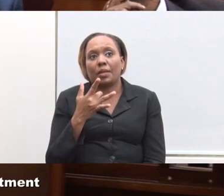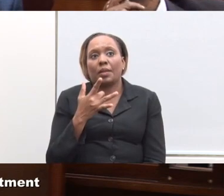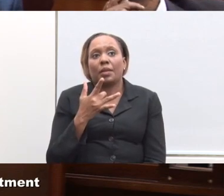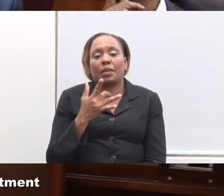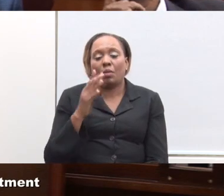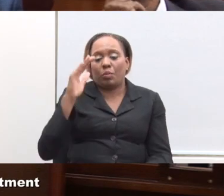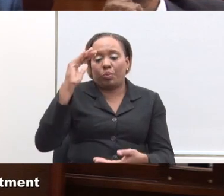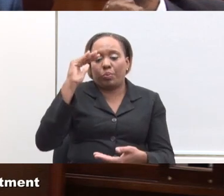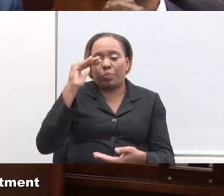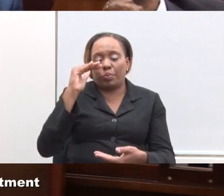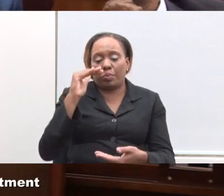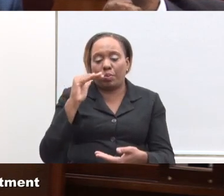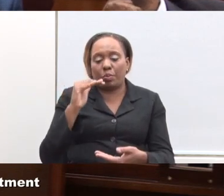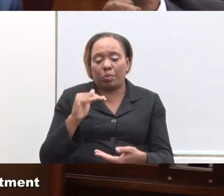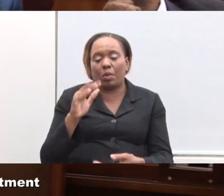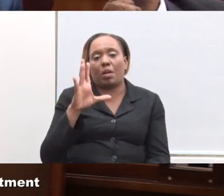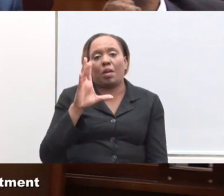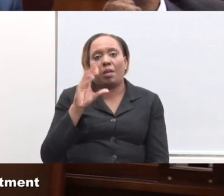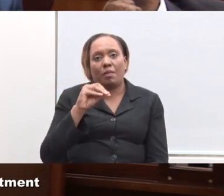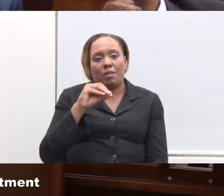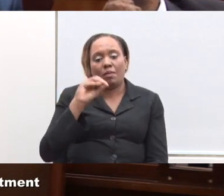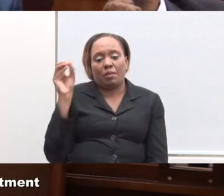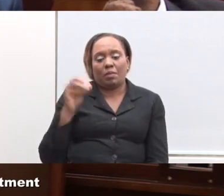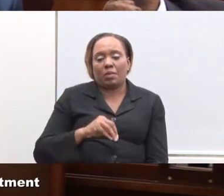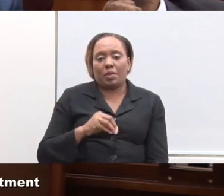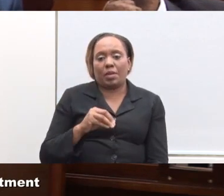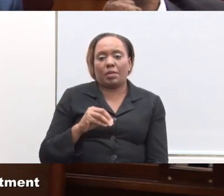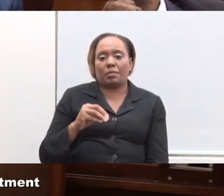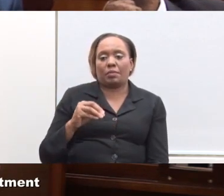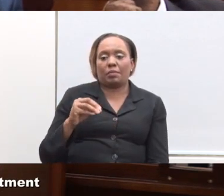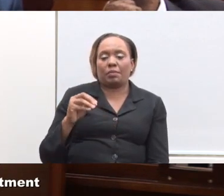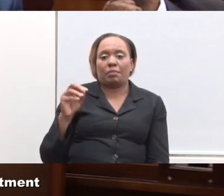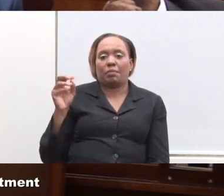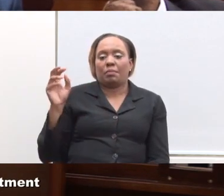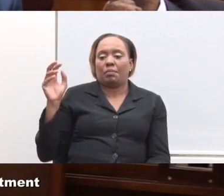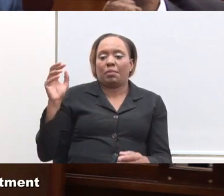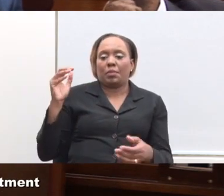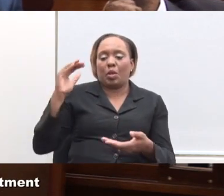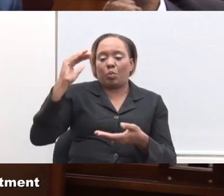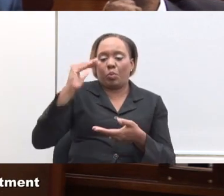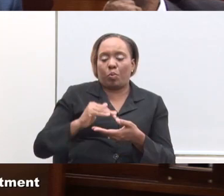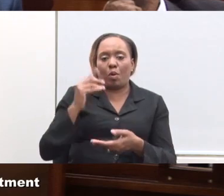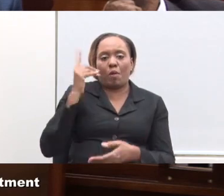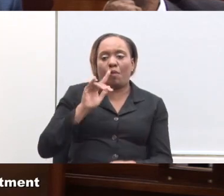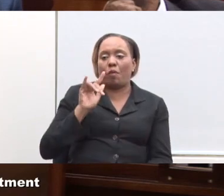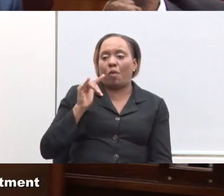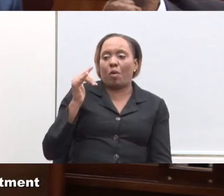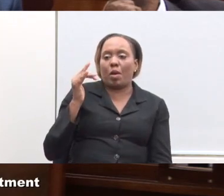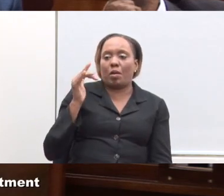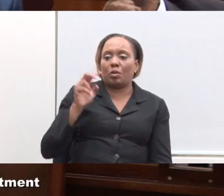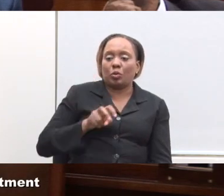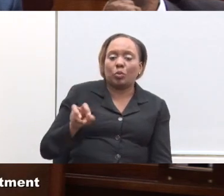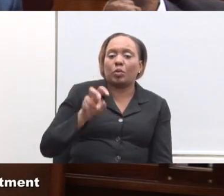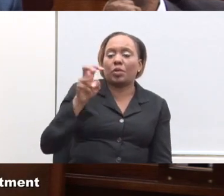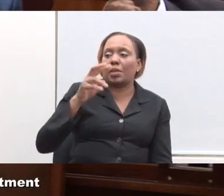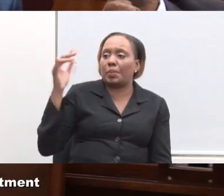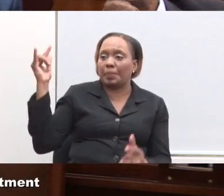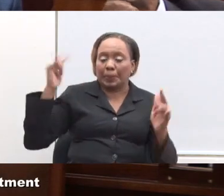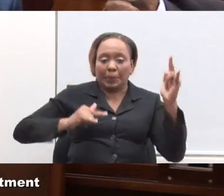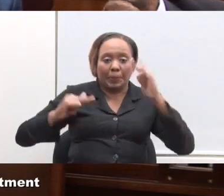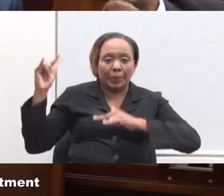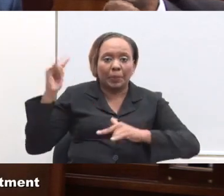arrivals, which is the moderate scenario. I've placed this house just now, as well as my